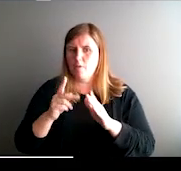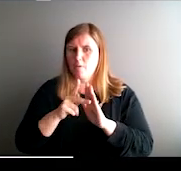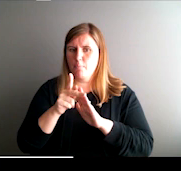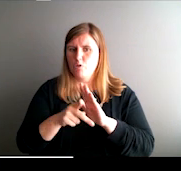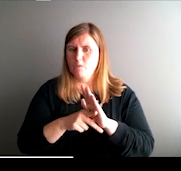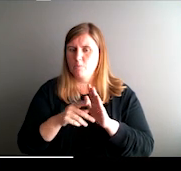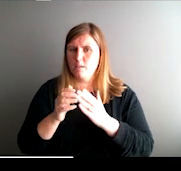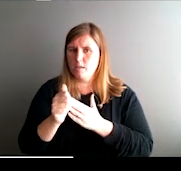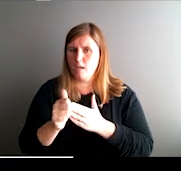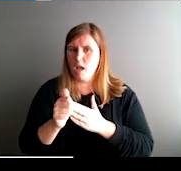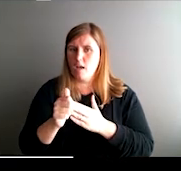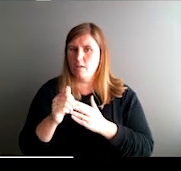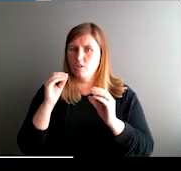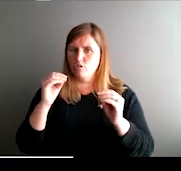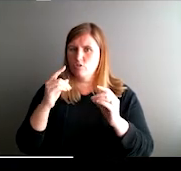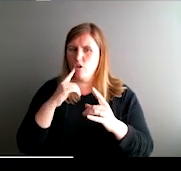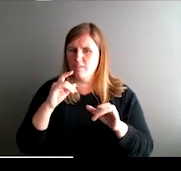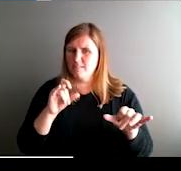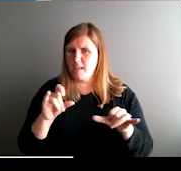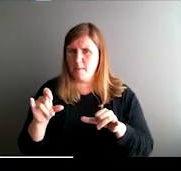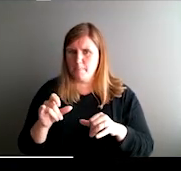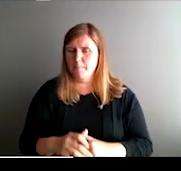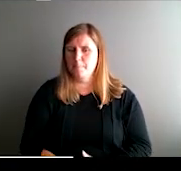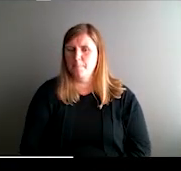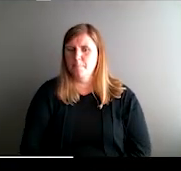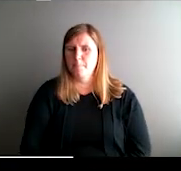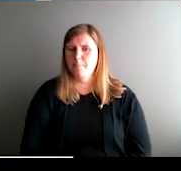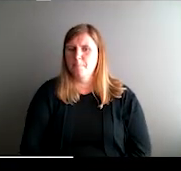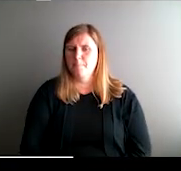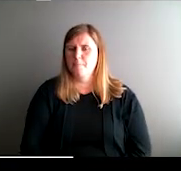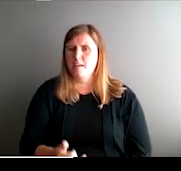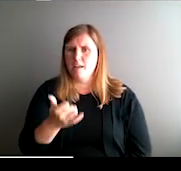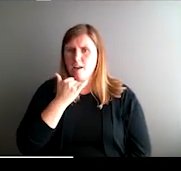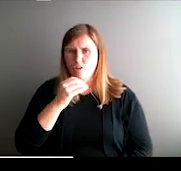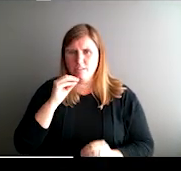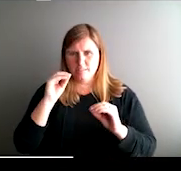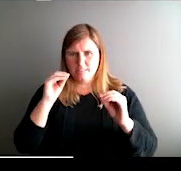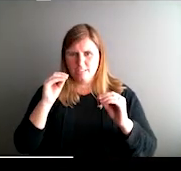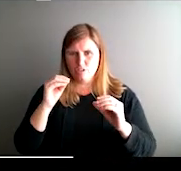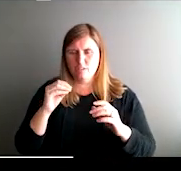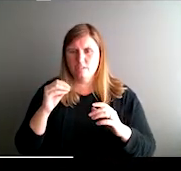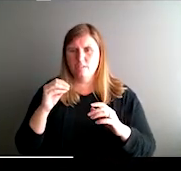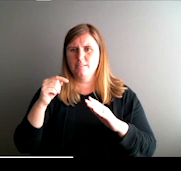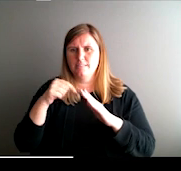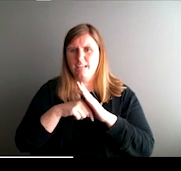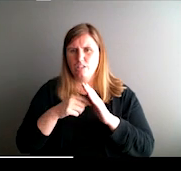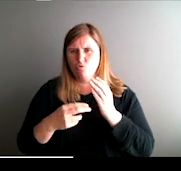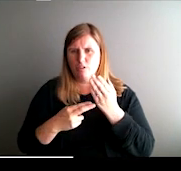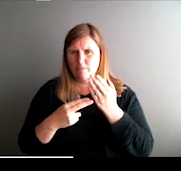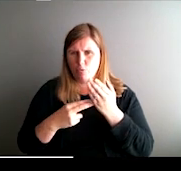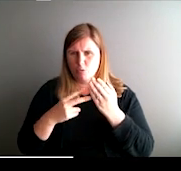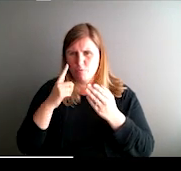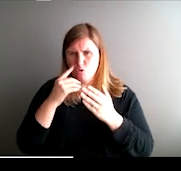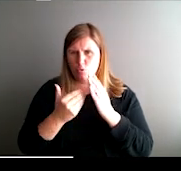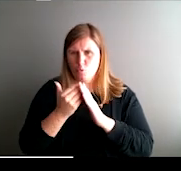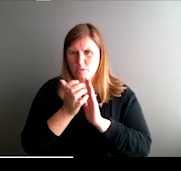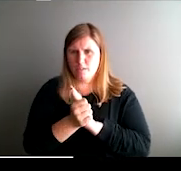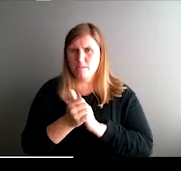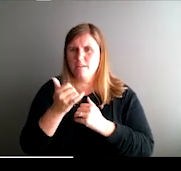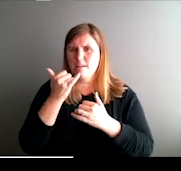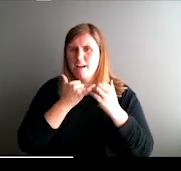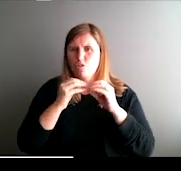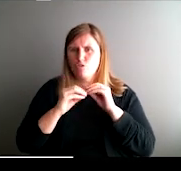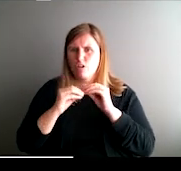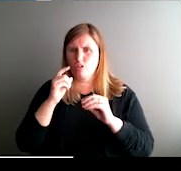are the same. Errorless teaching paired with reinforcement, dense reinforcement for new skills, error